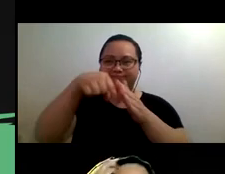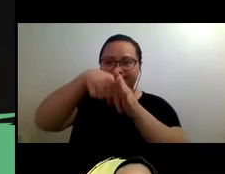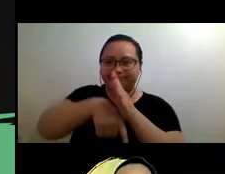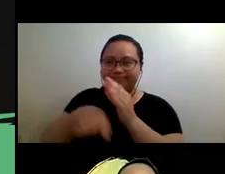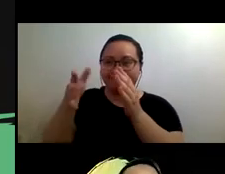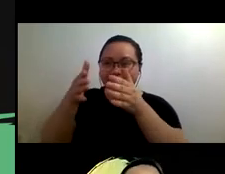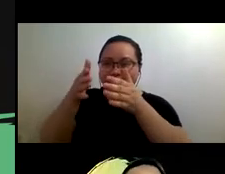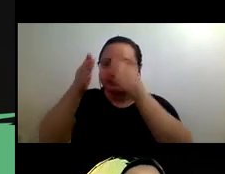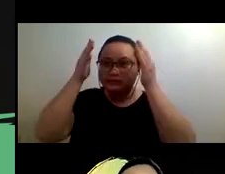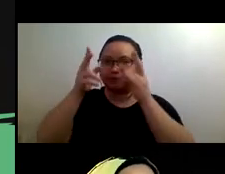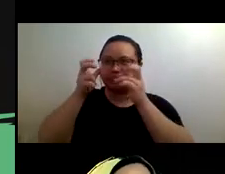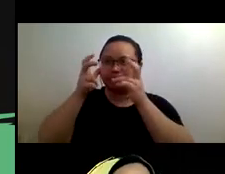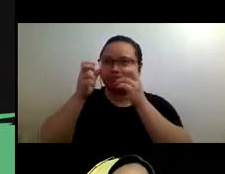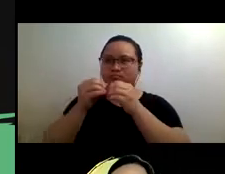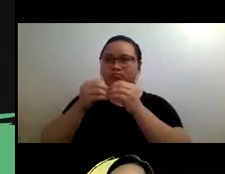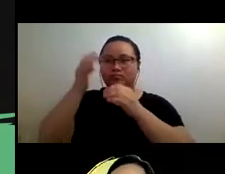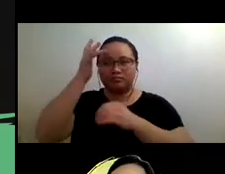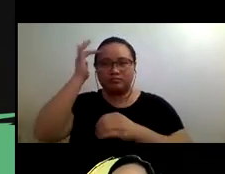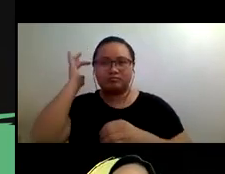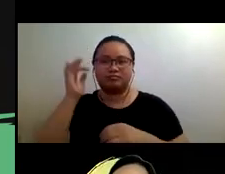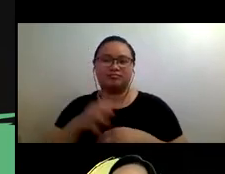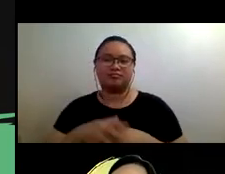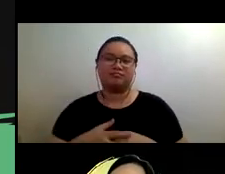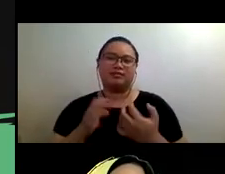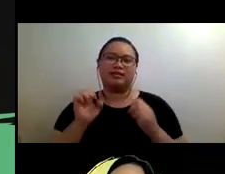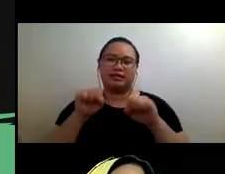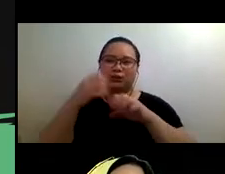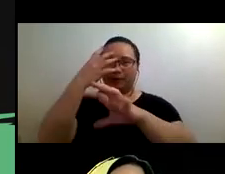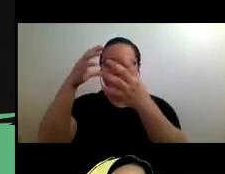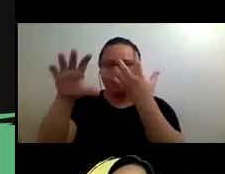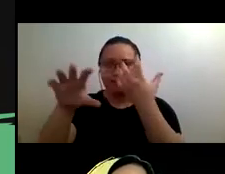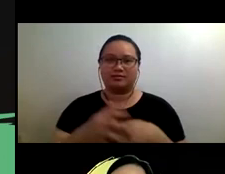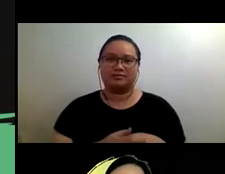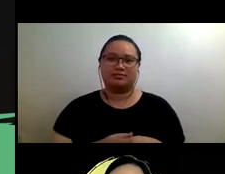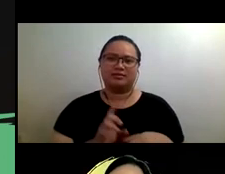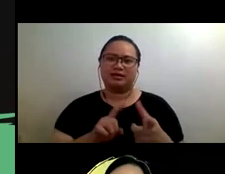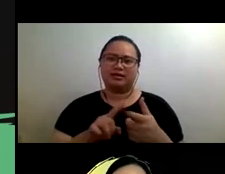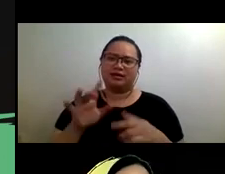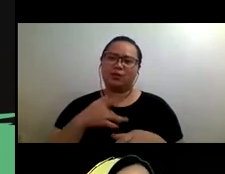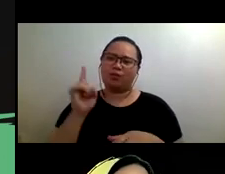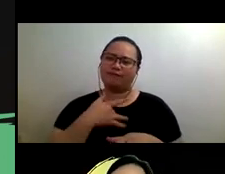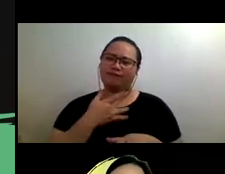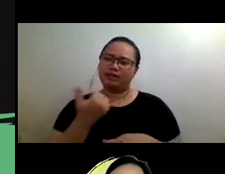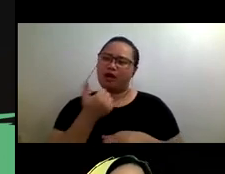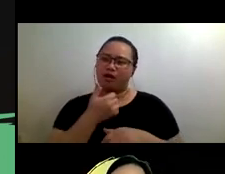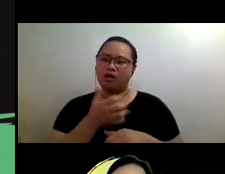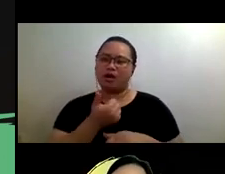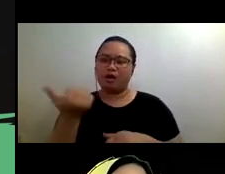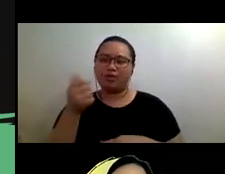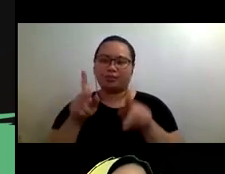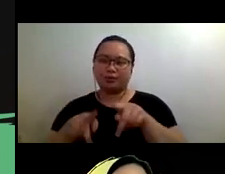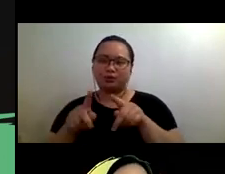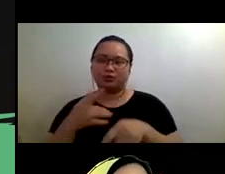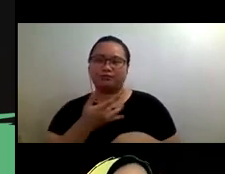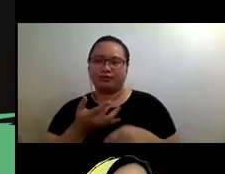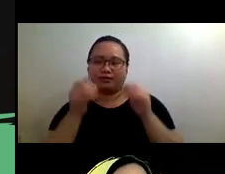para maging sensitive ka. Tapos, put yourself sa shoes ng ibang tao and of